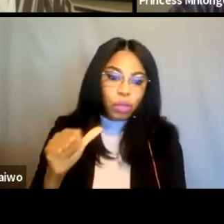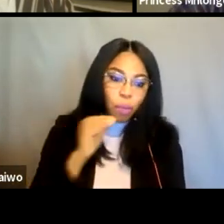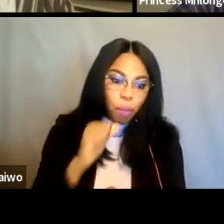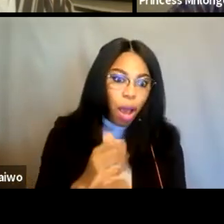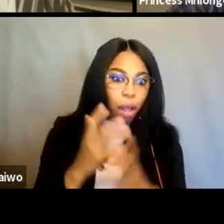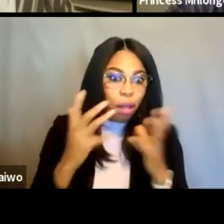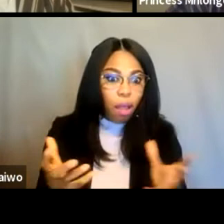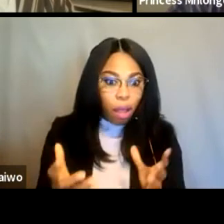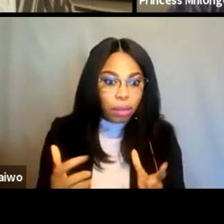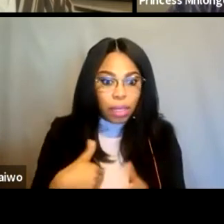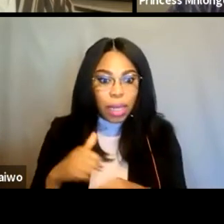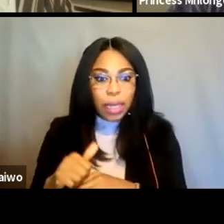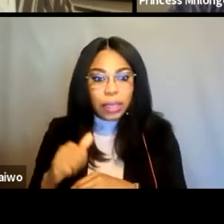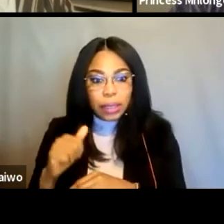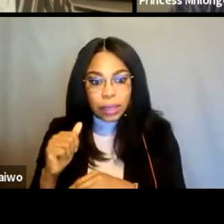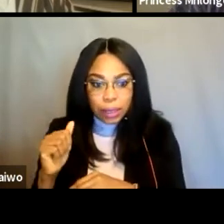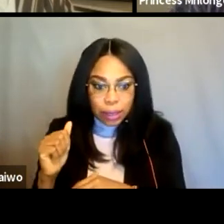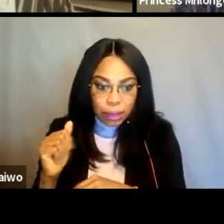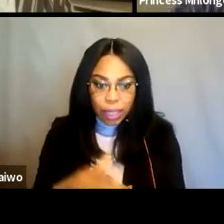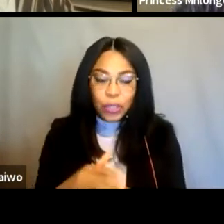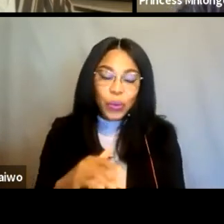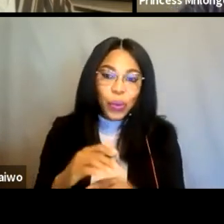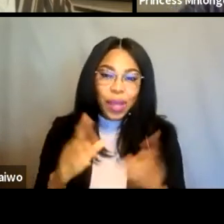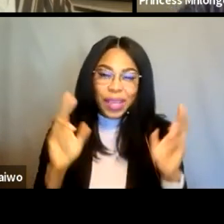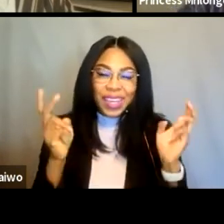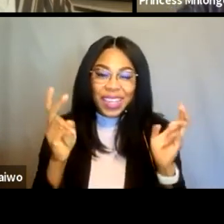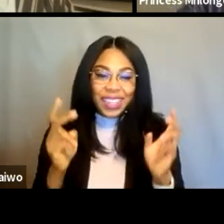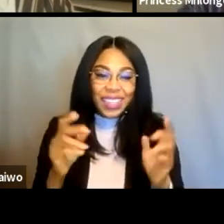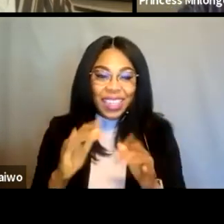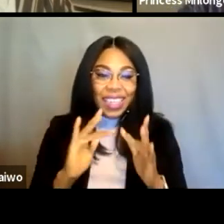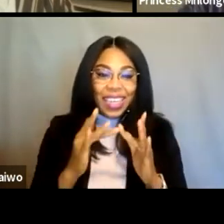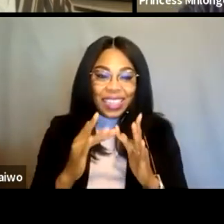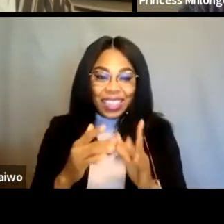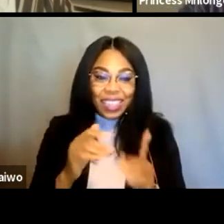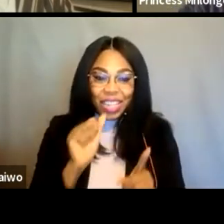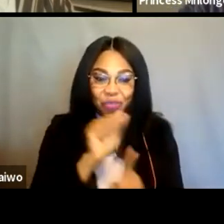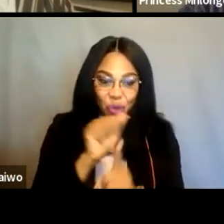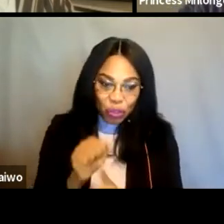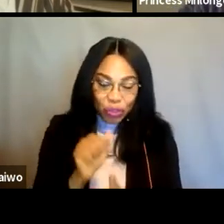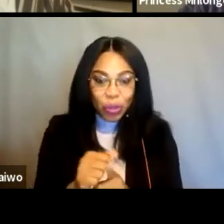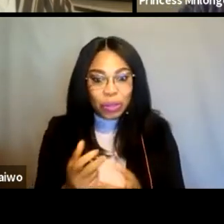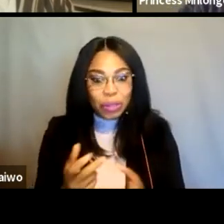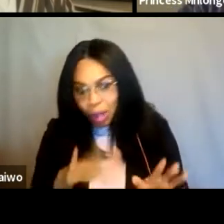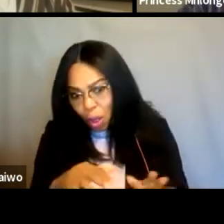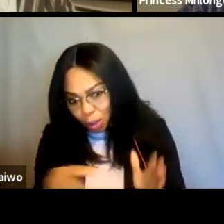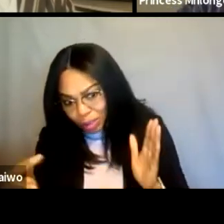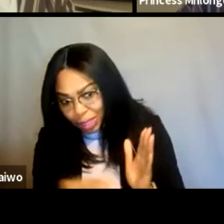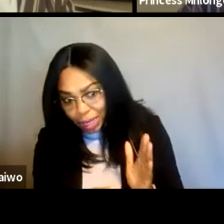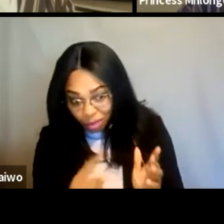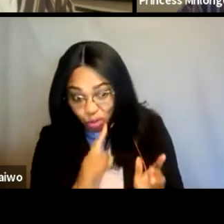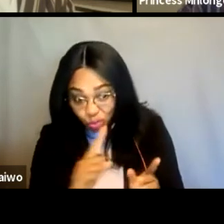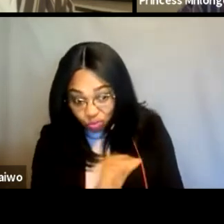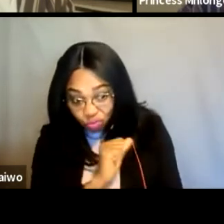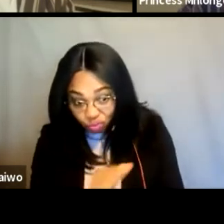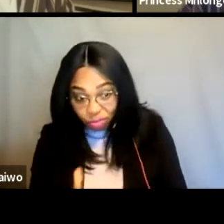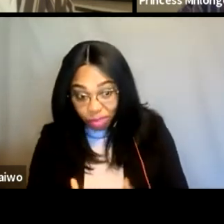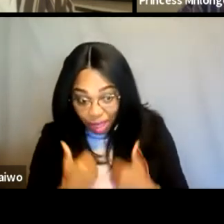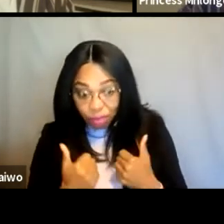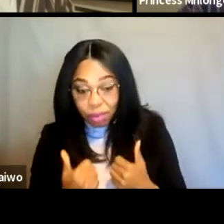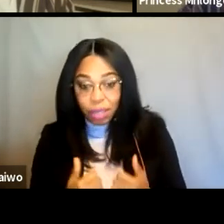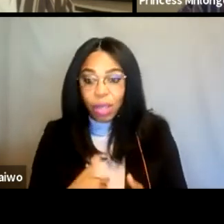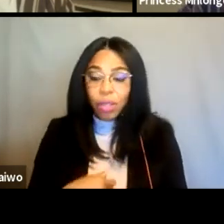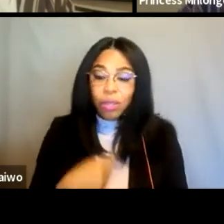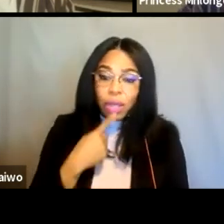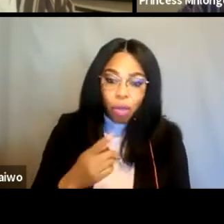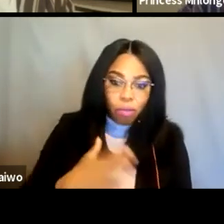to an internet star. You know, let me look at this play, whether it really depicts this thing. You know, and I sent it to my friends.